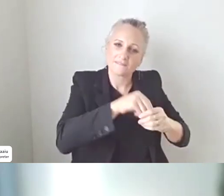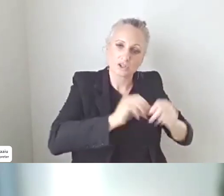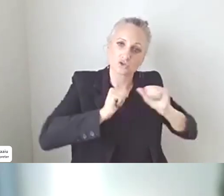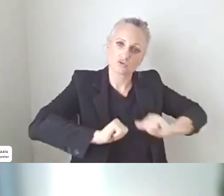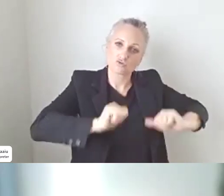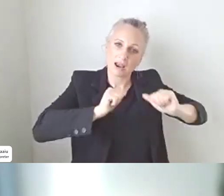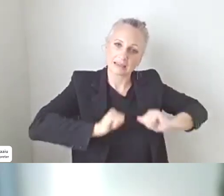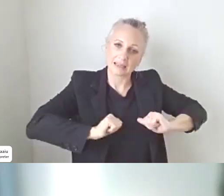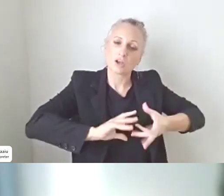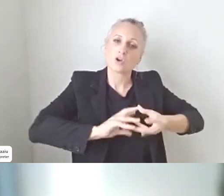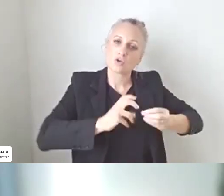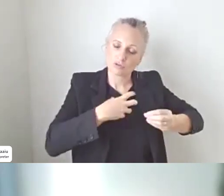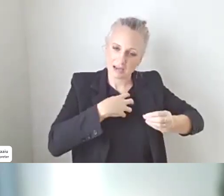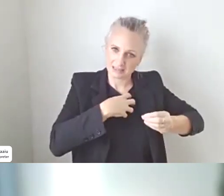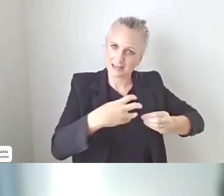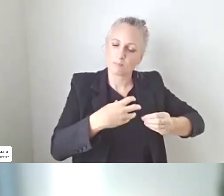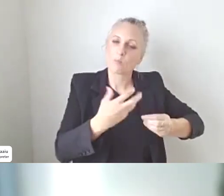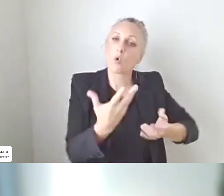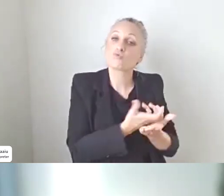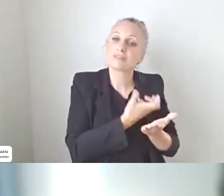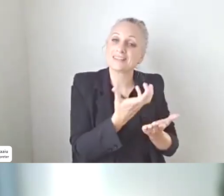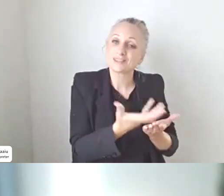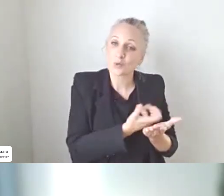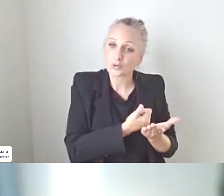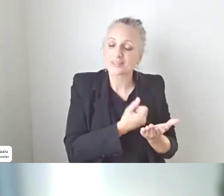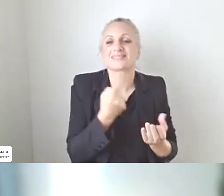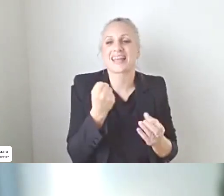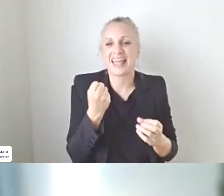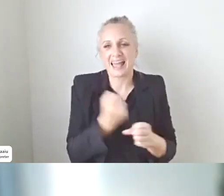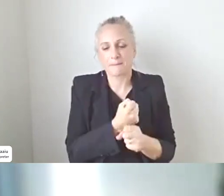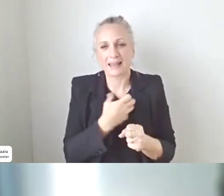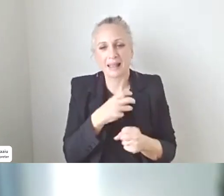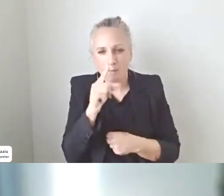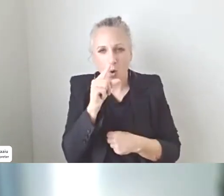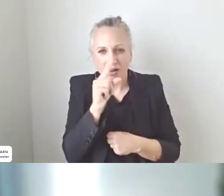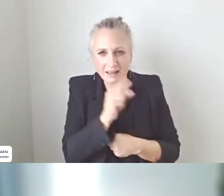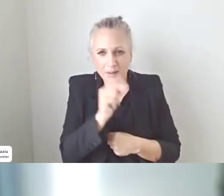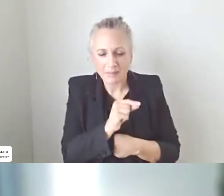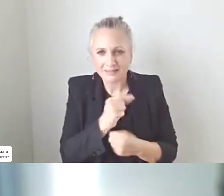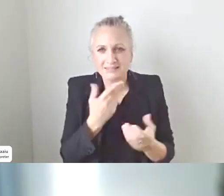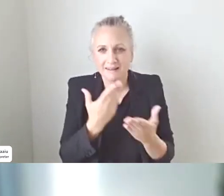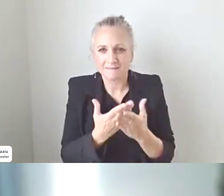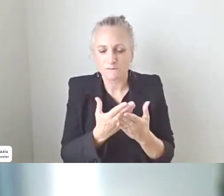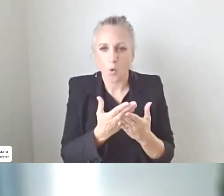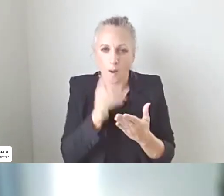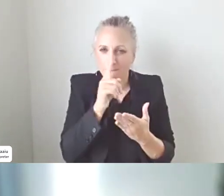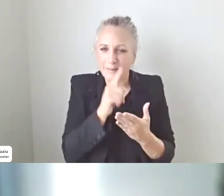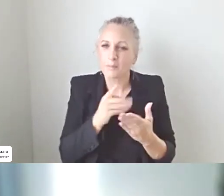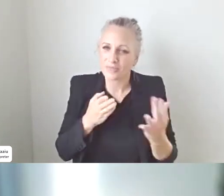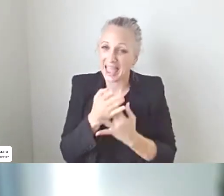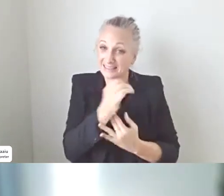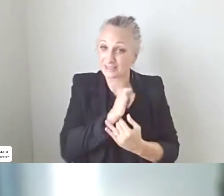and really helping create more capability for accessible development across our organization. That focus